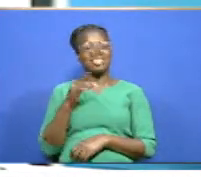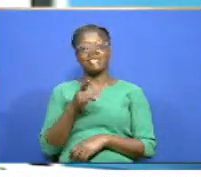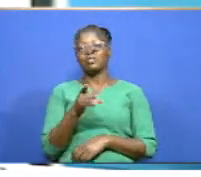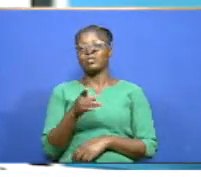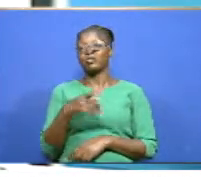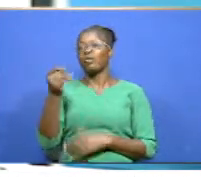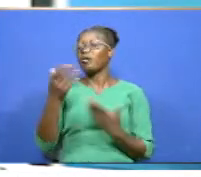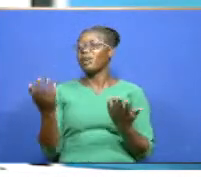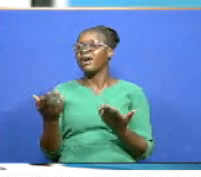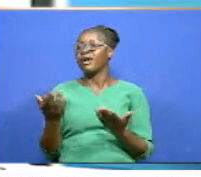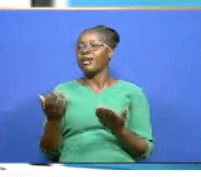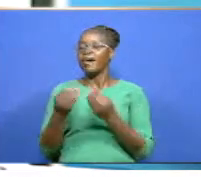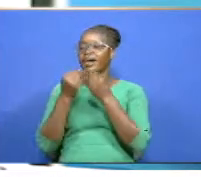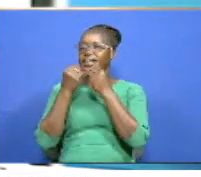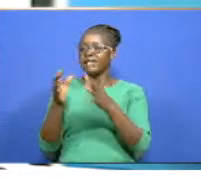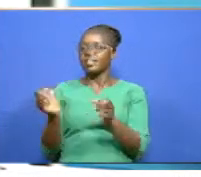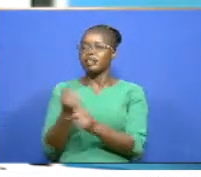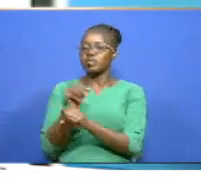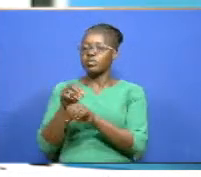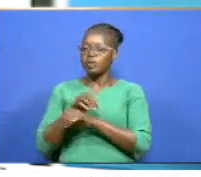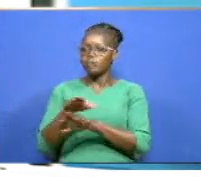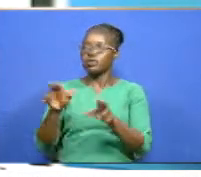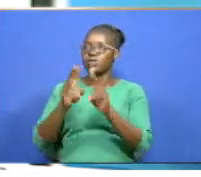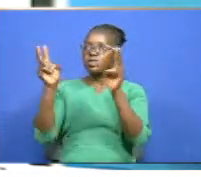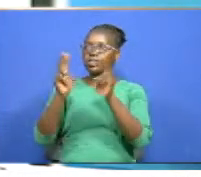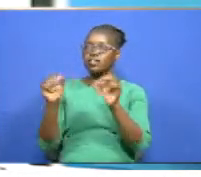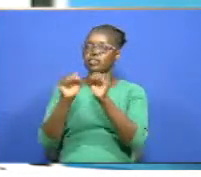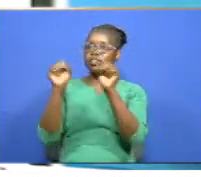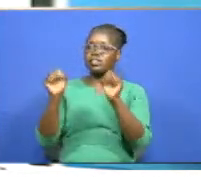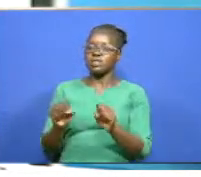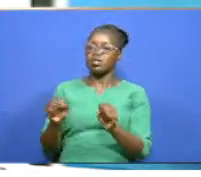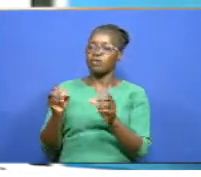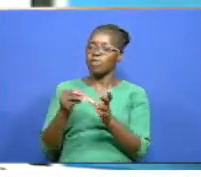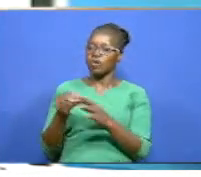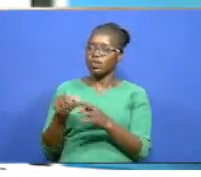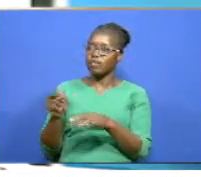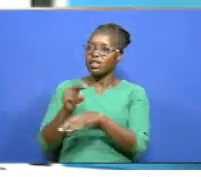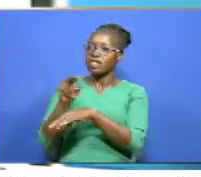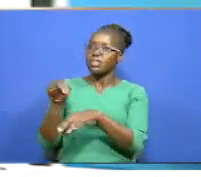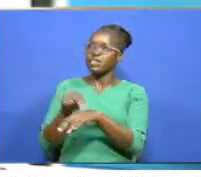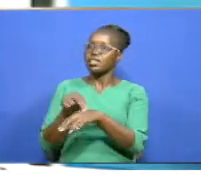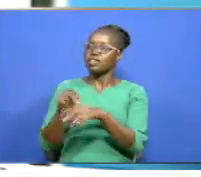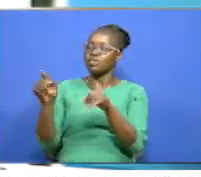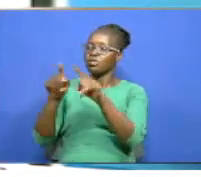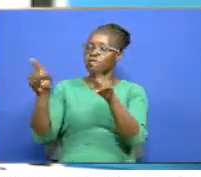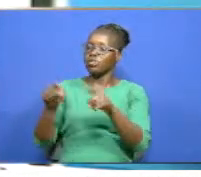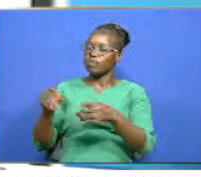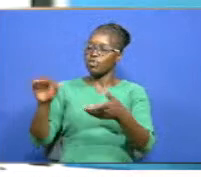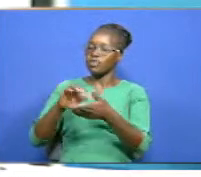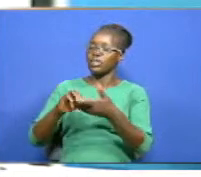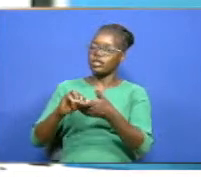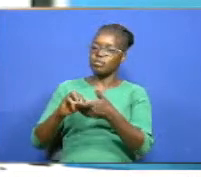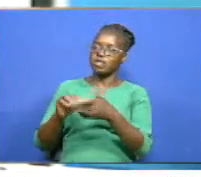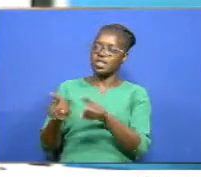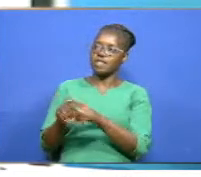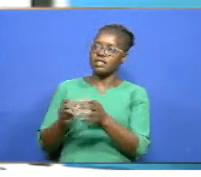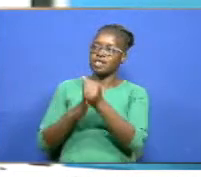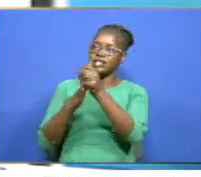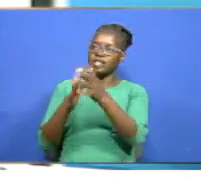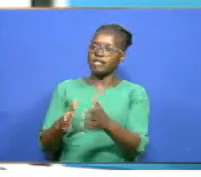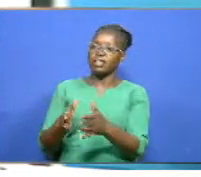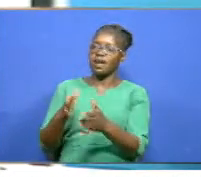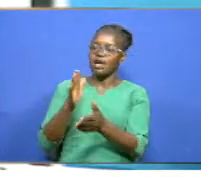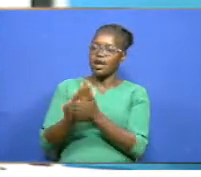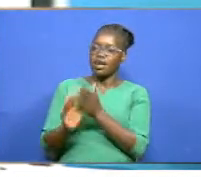you go? You cannot penetrate within the international system or within even the national framework of engagement as a leader.